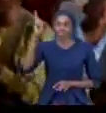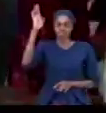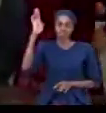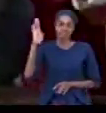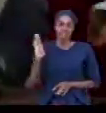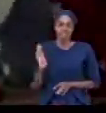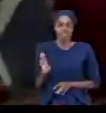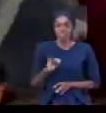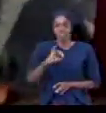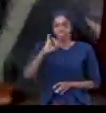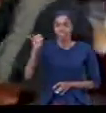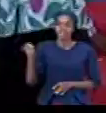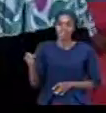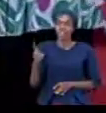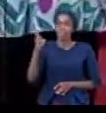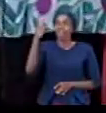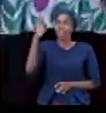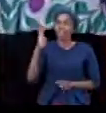Jehovah,